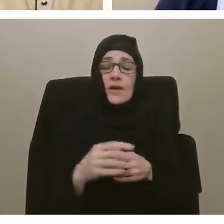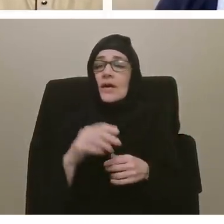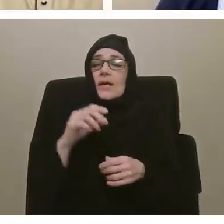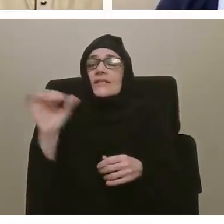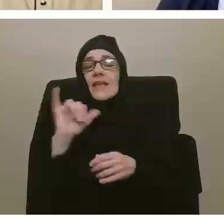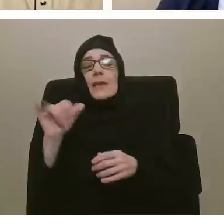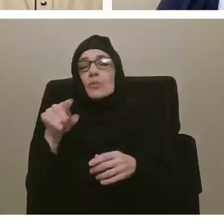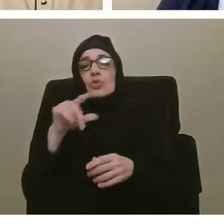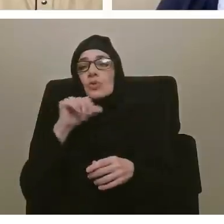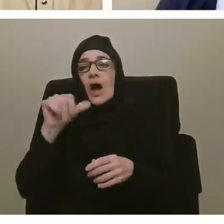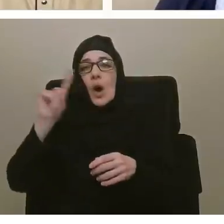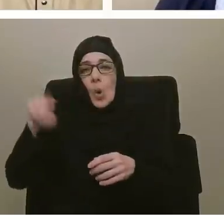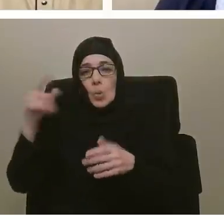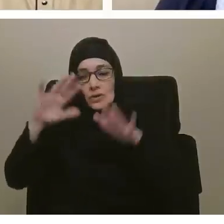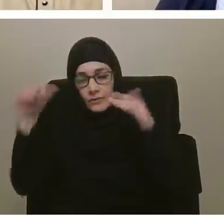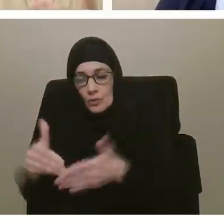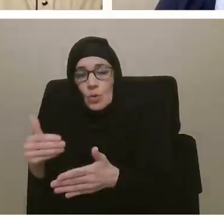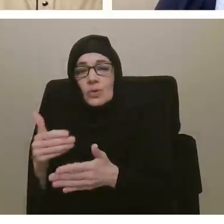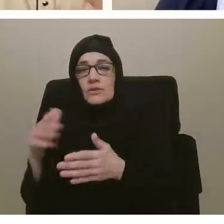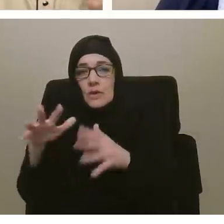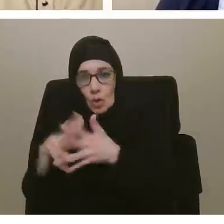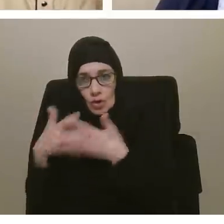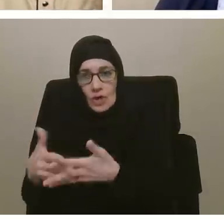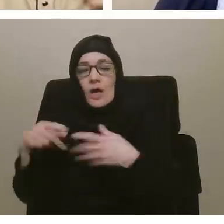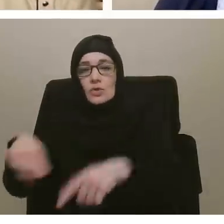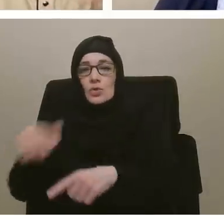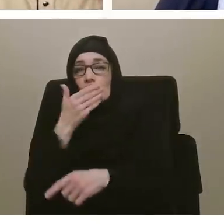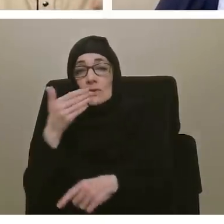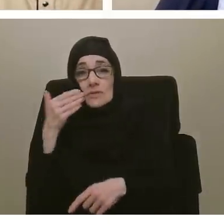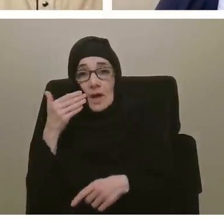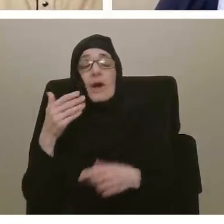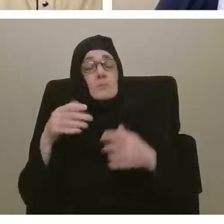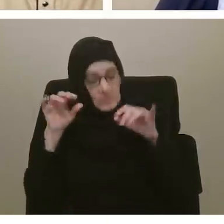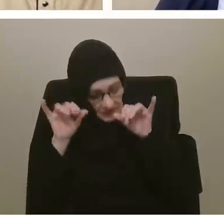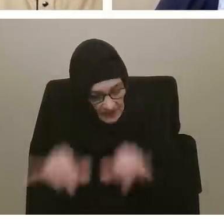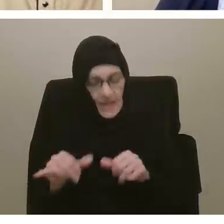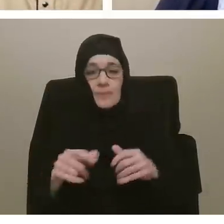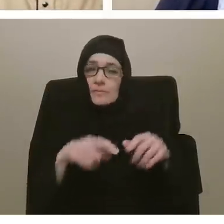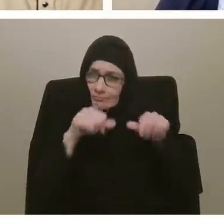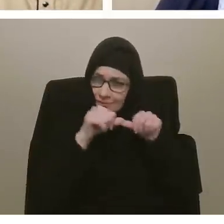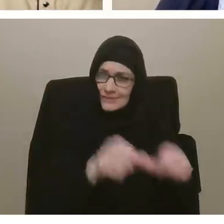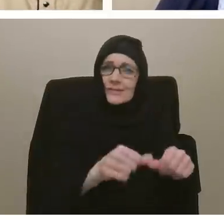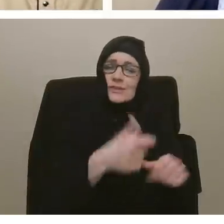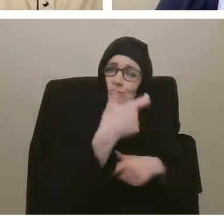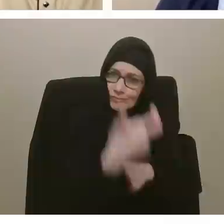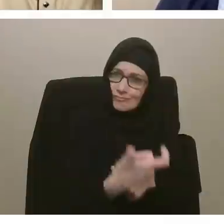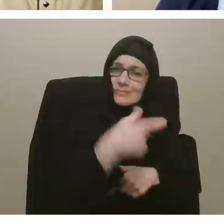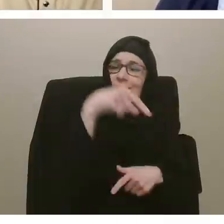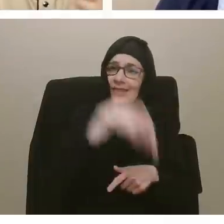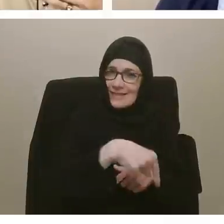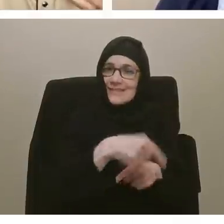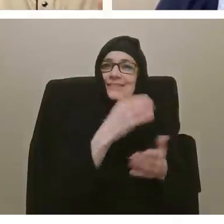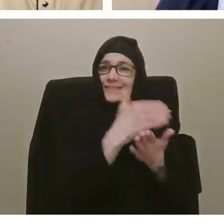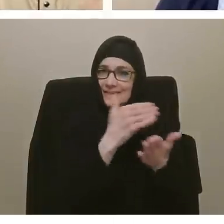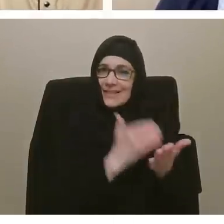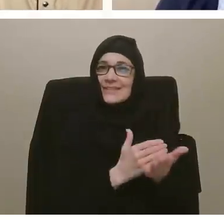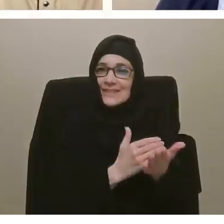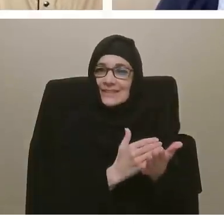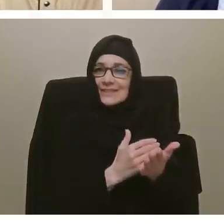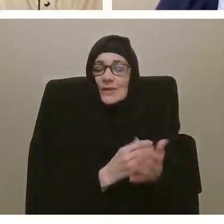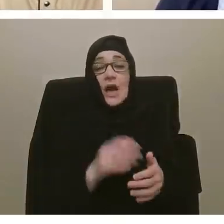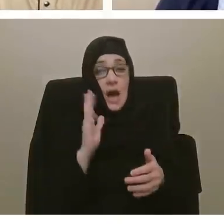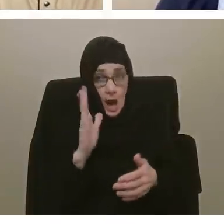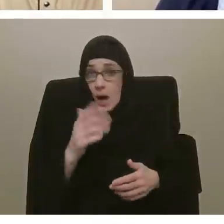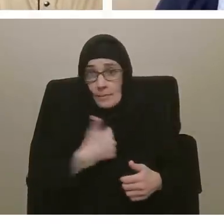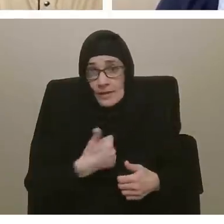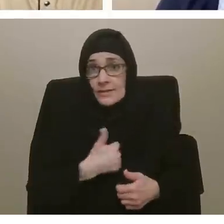right? Revisit these lessons. Like this juz, I'll probably go back and watch this one a few times, mm-hmm. honestly, just to fully perceive what both of you